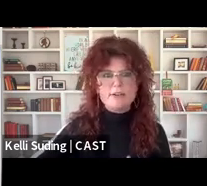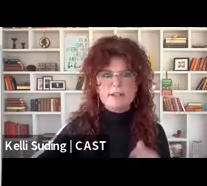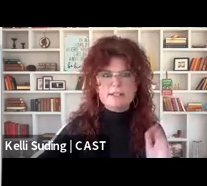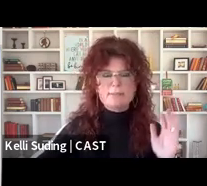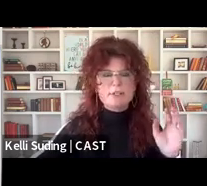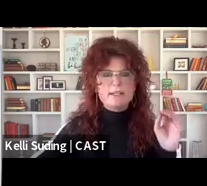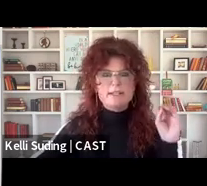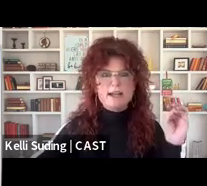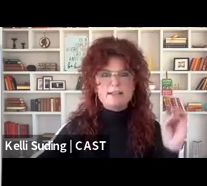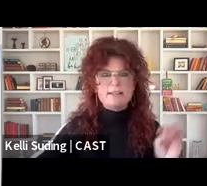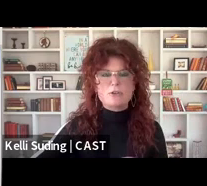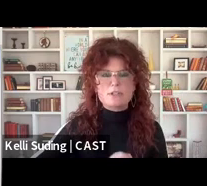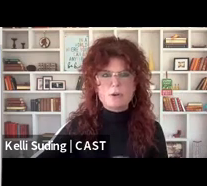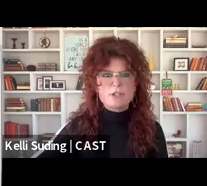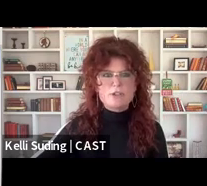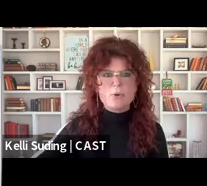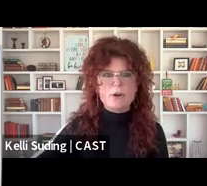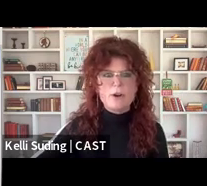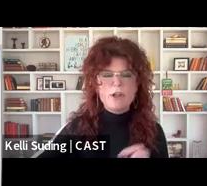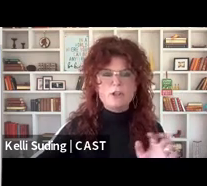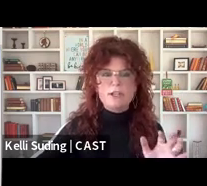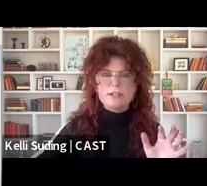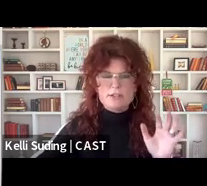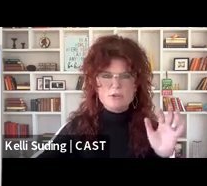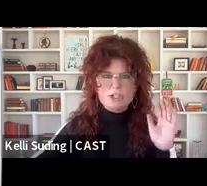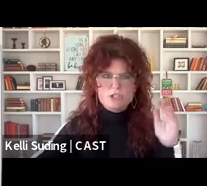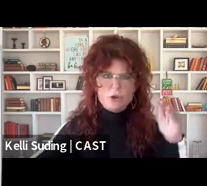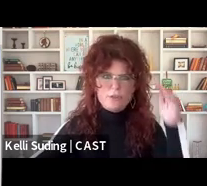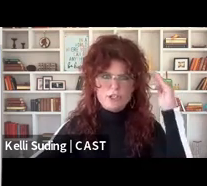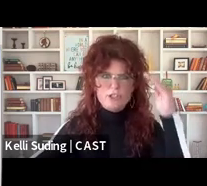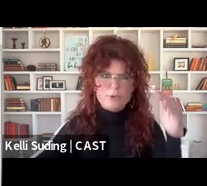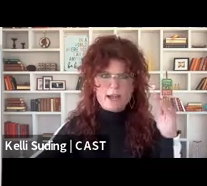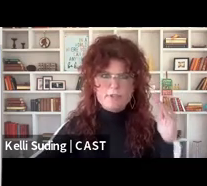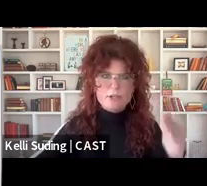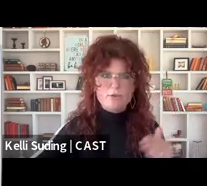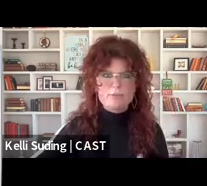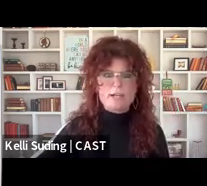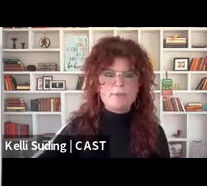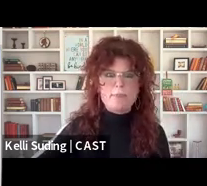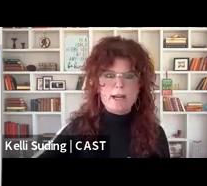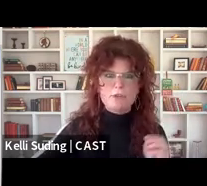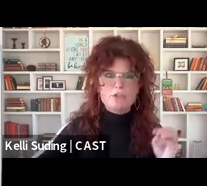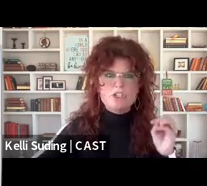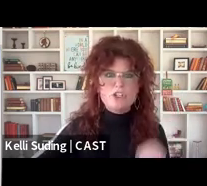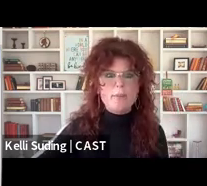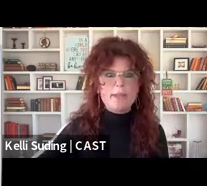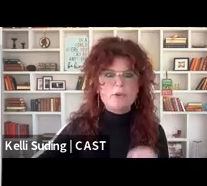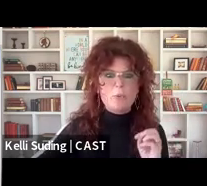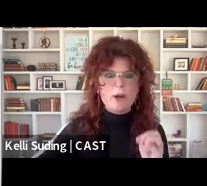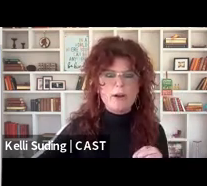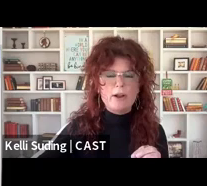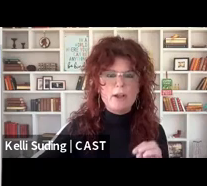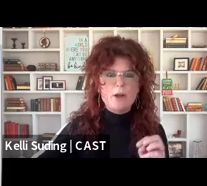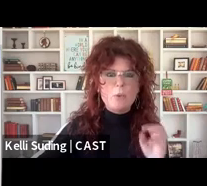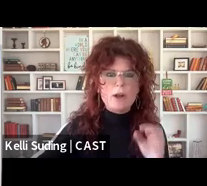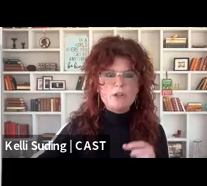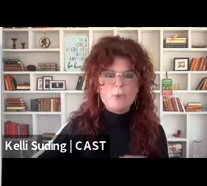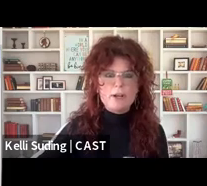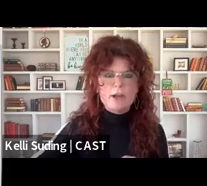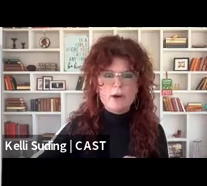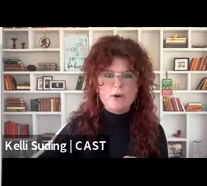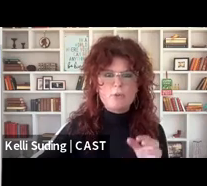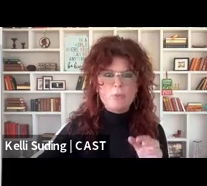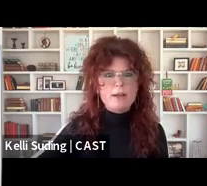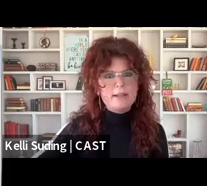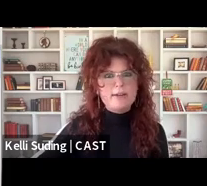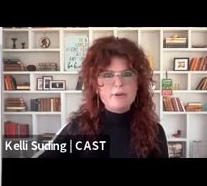completely asynchronous, completely not in sequential order. So just know that you don't have to go from top to bottom. You just jump into where you